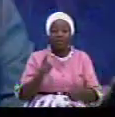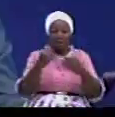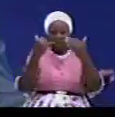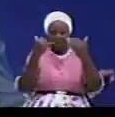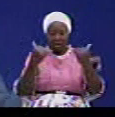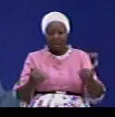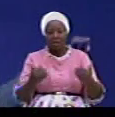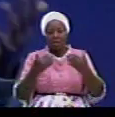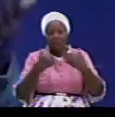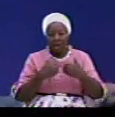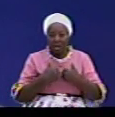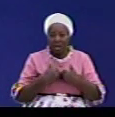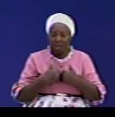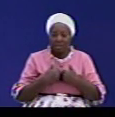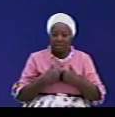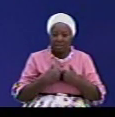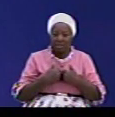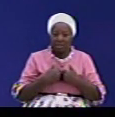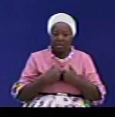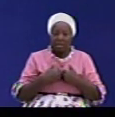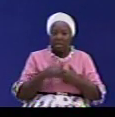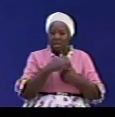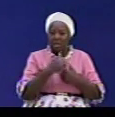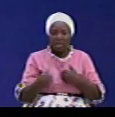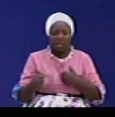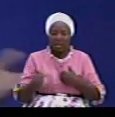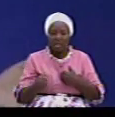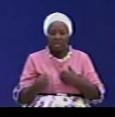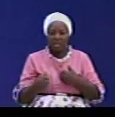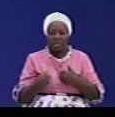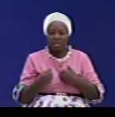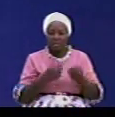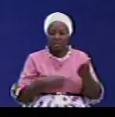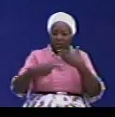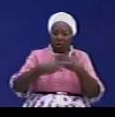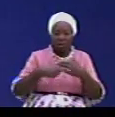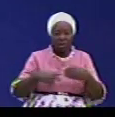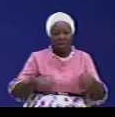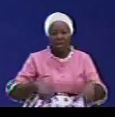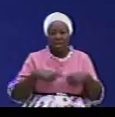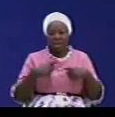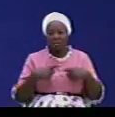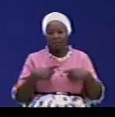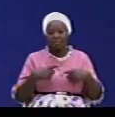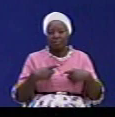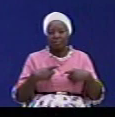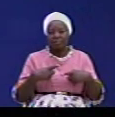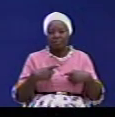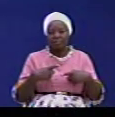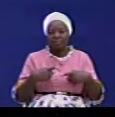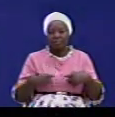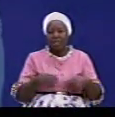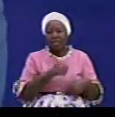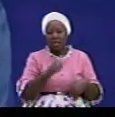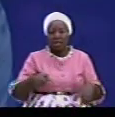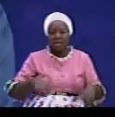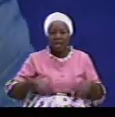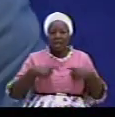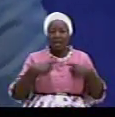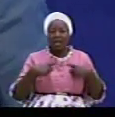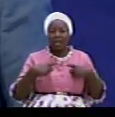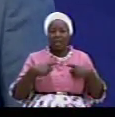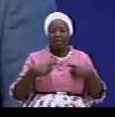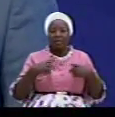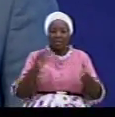had a bad life, a blighted life, a life